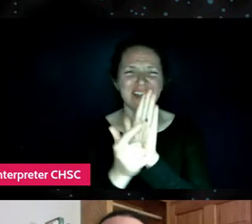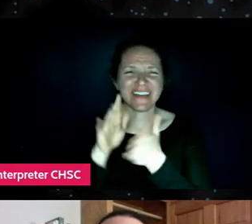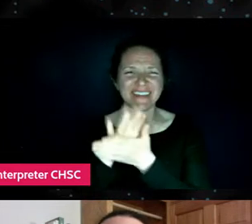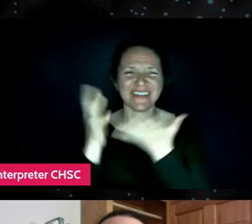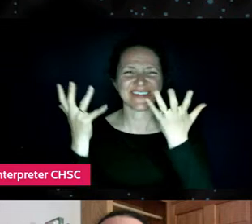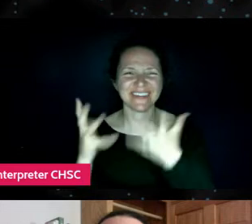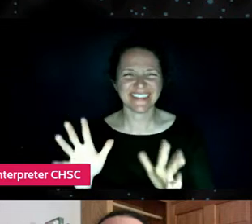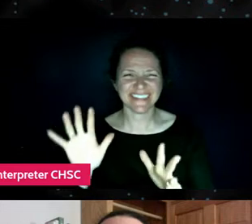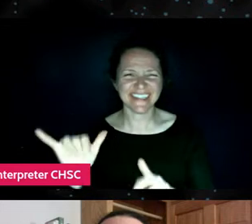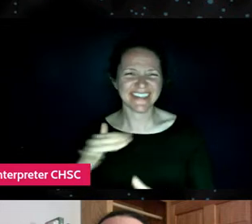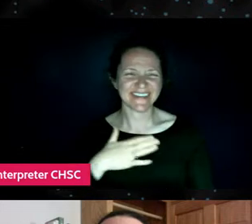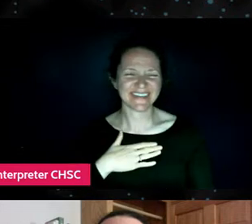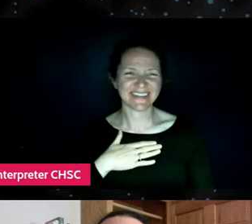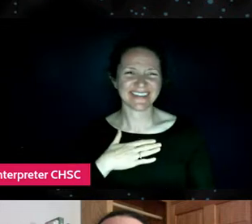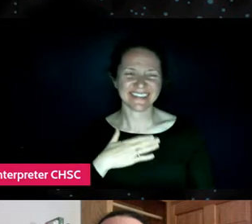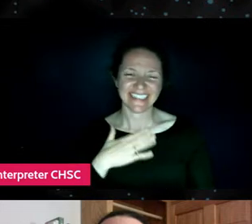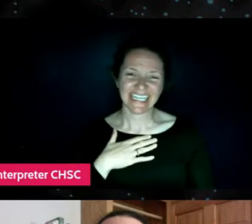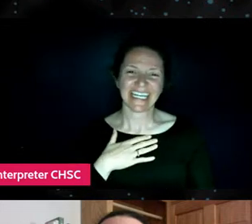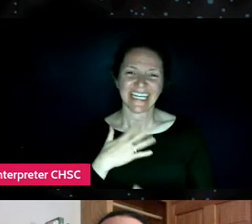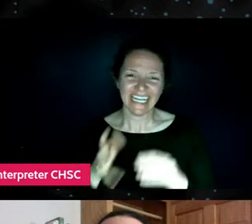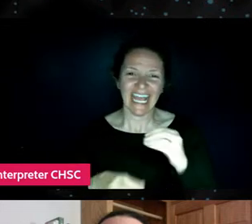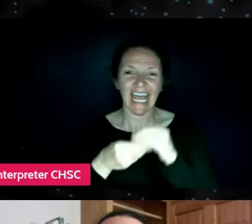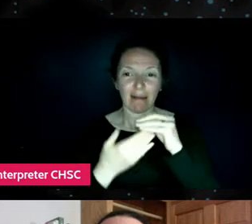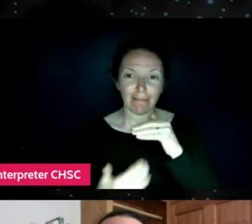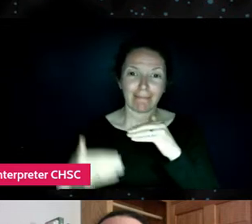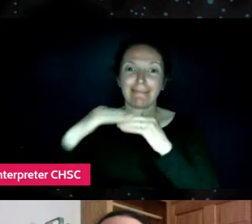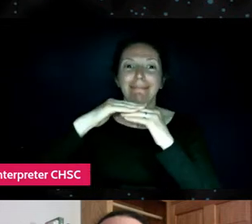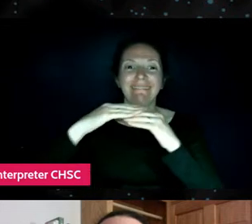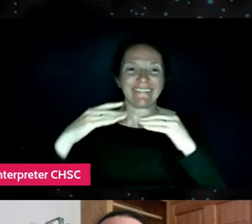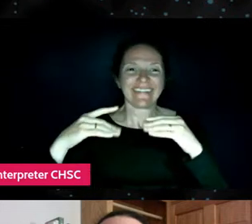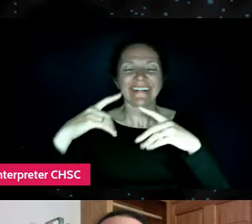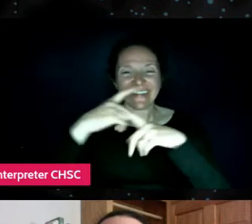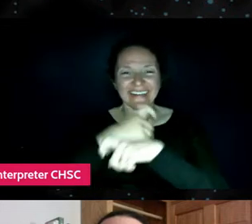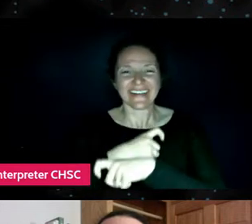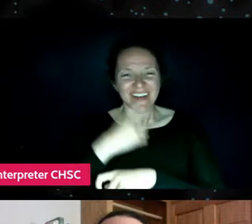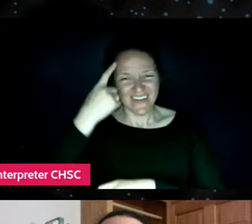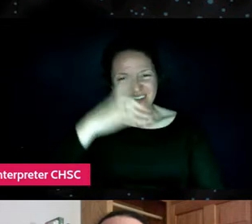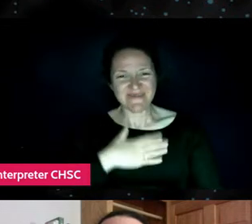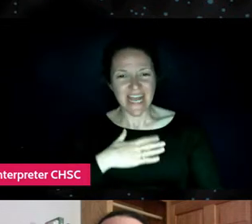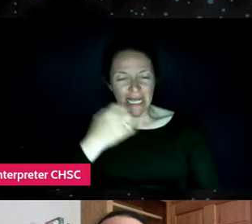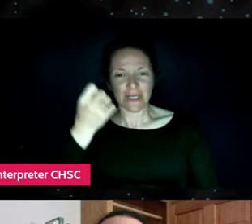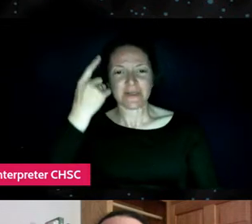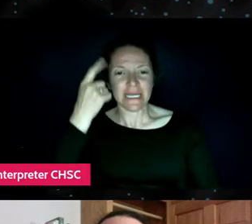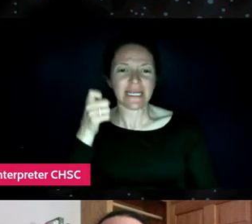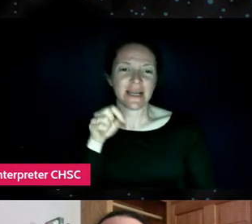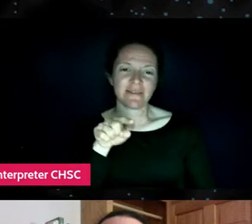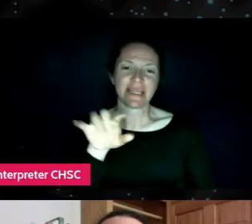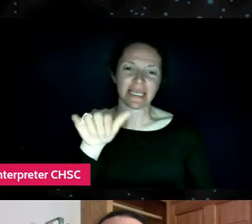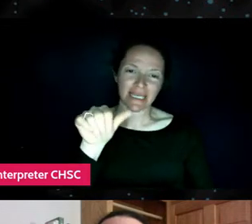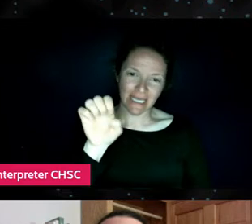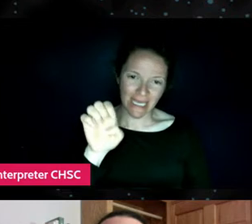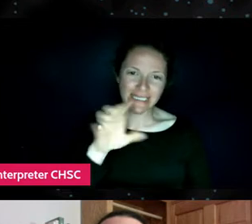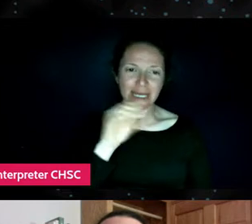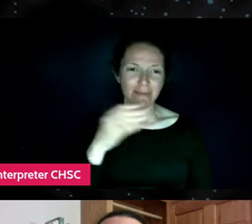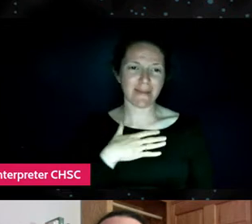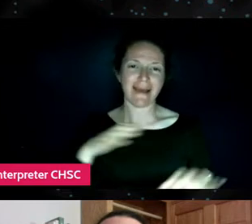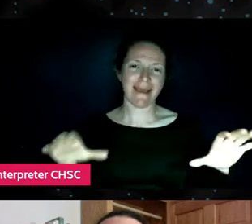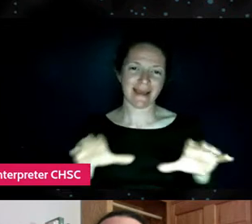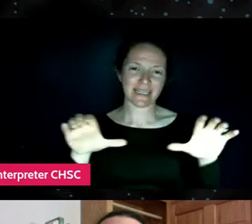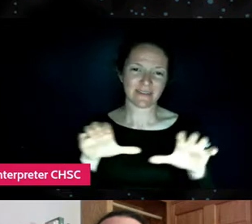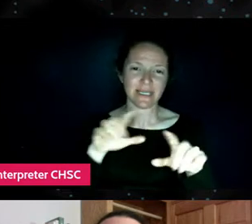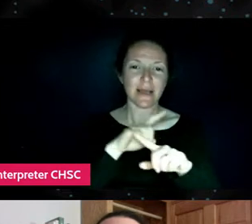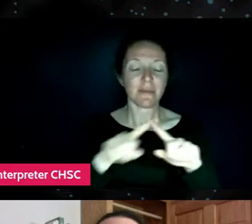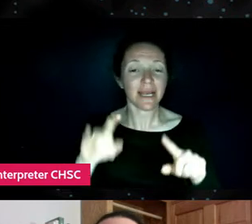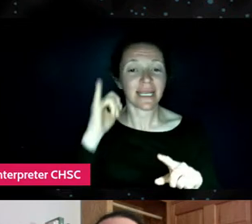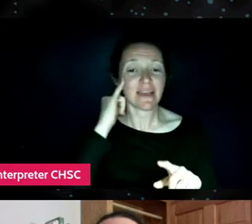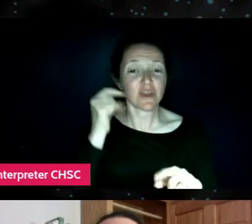definitely added another layer to my understanding of the case and my activism. But if we rewind a little